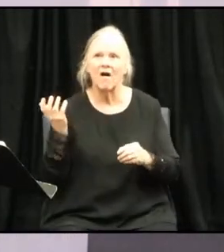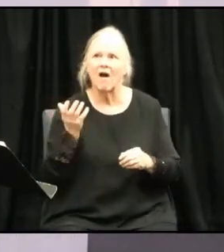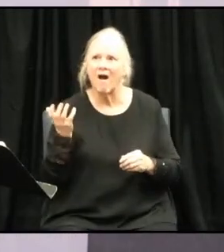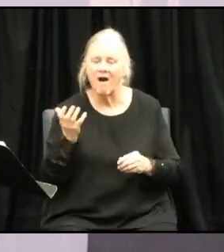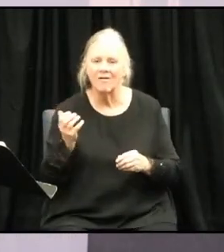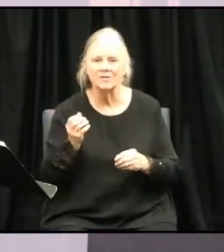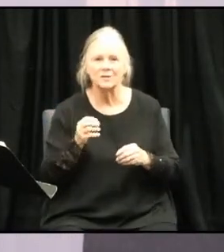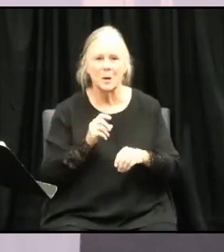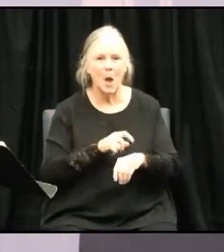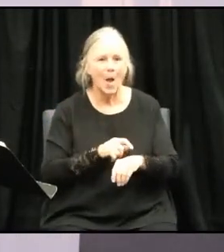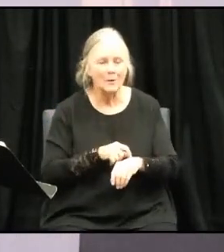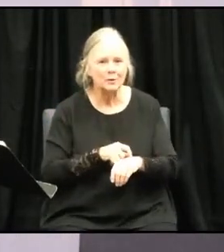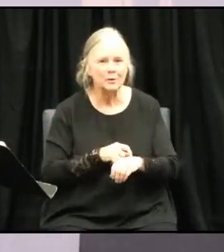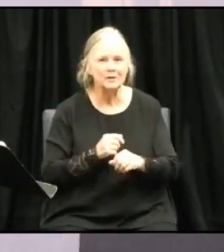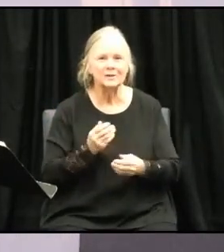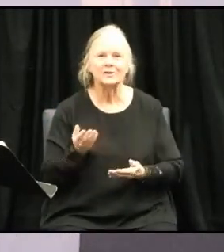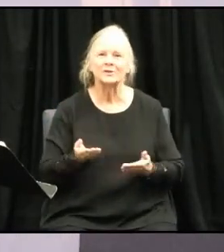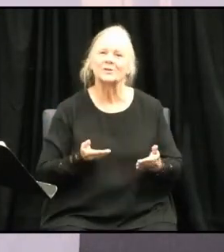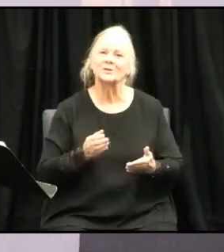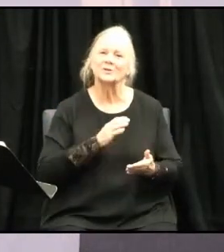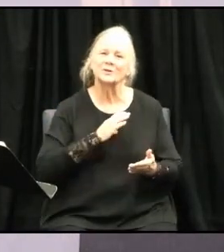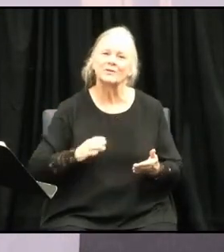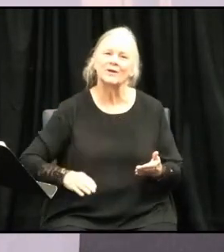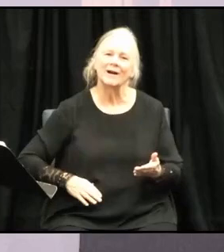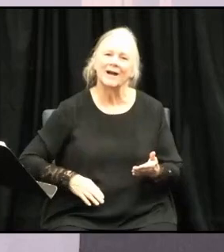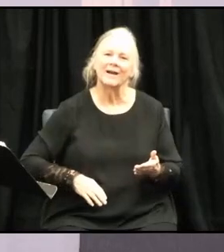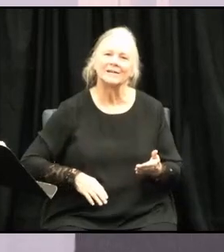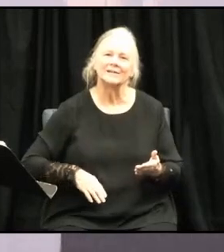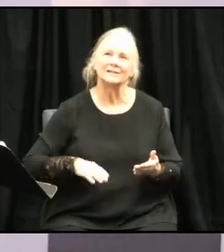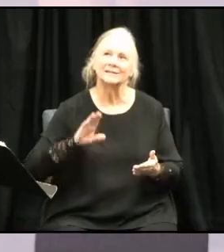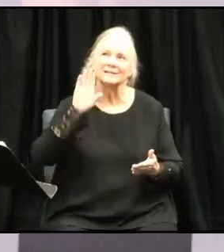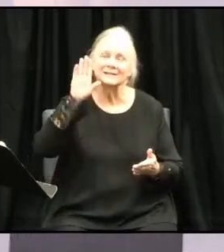to serve Christ, his people in those communities,